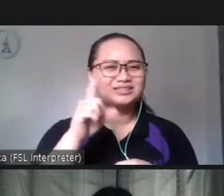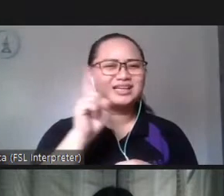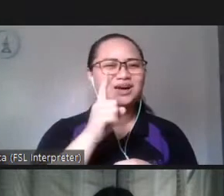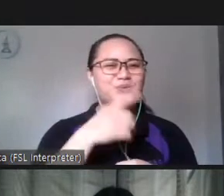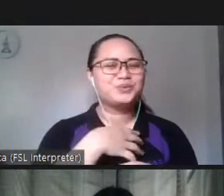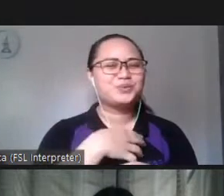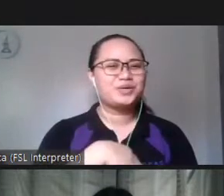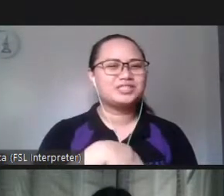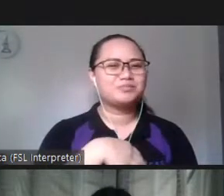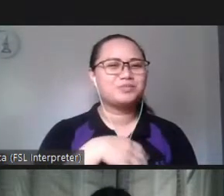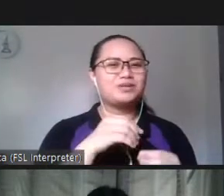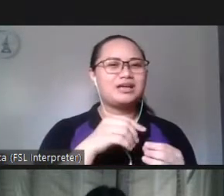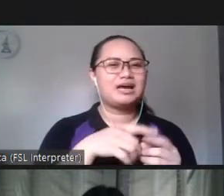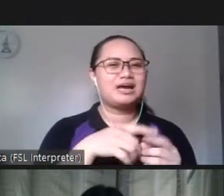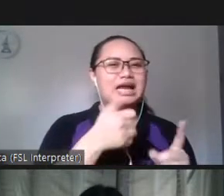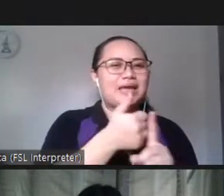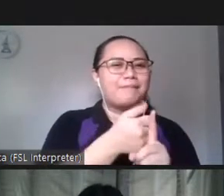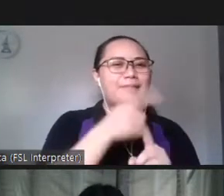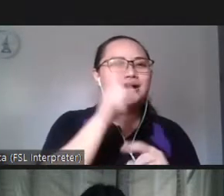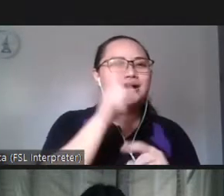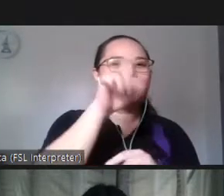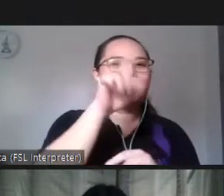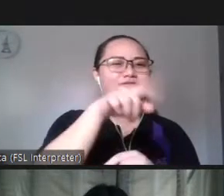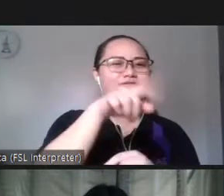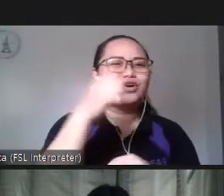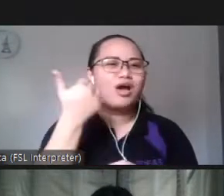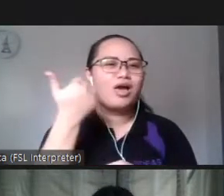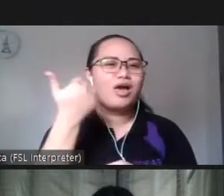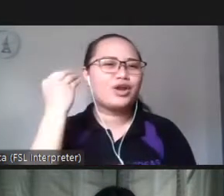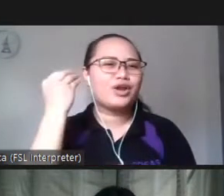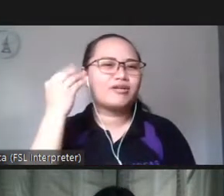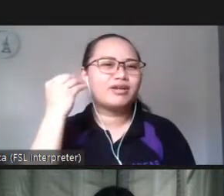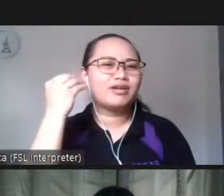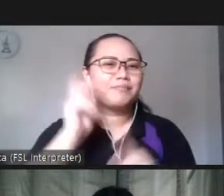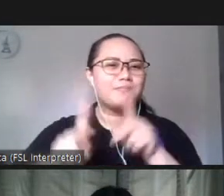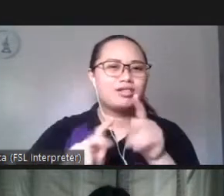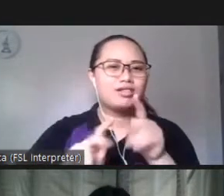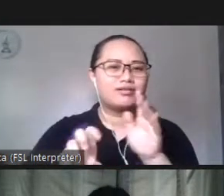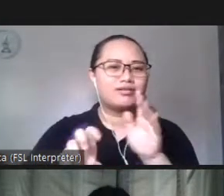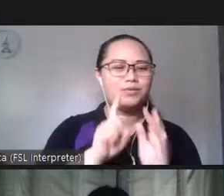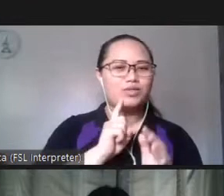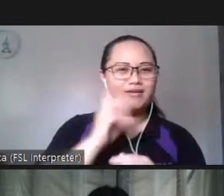understand about the experience or his experience?